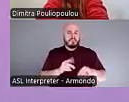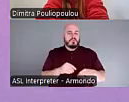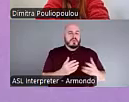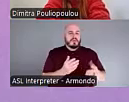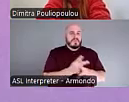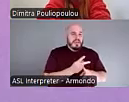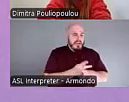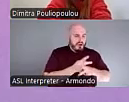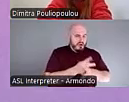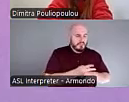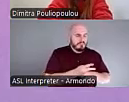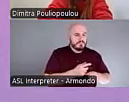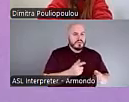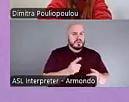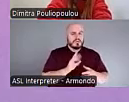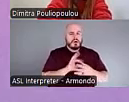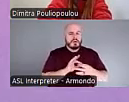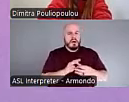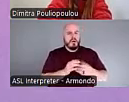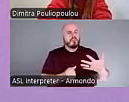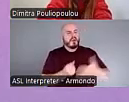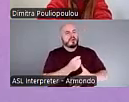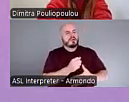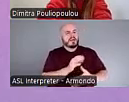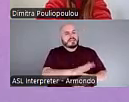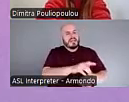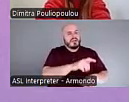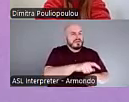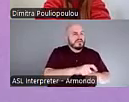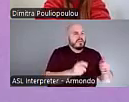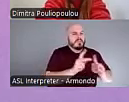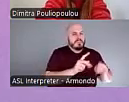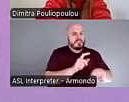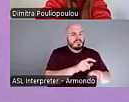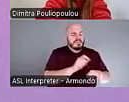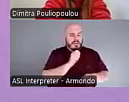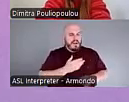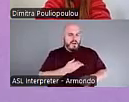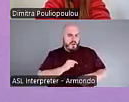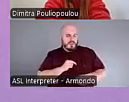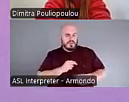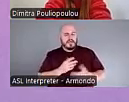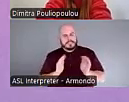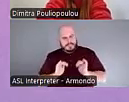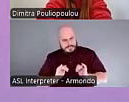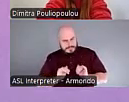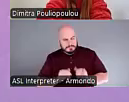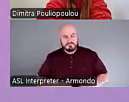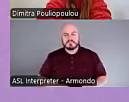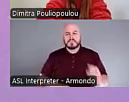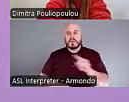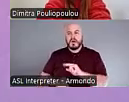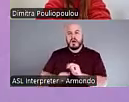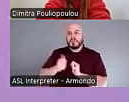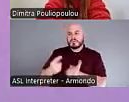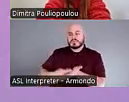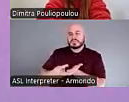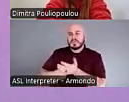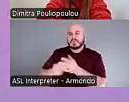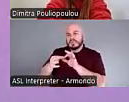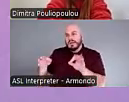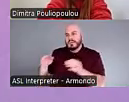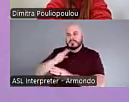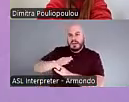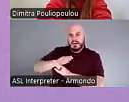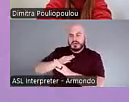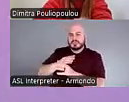about prioritizing others' needs over their own pain. And immigrant participants often discussed language barriers and limited access